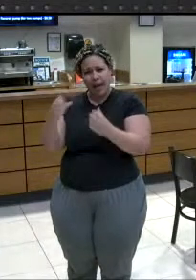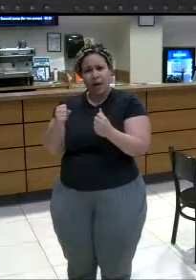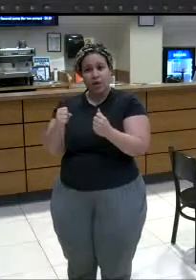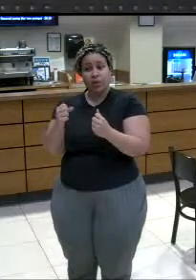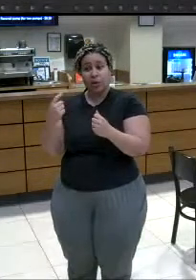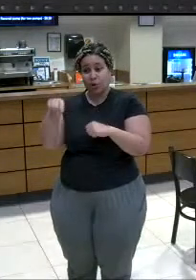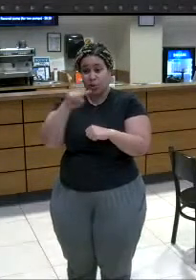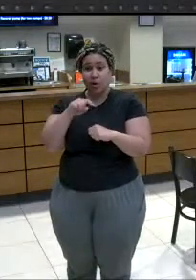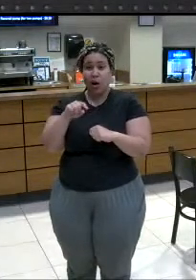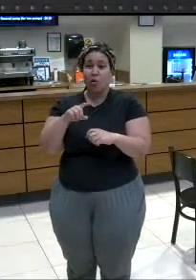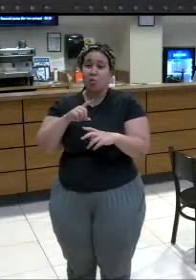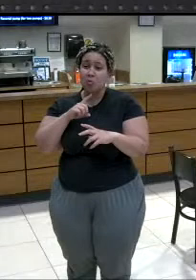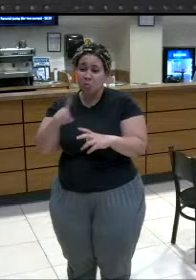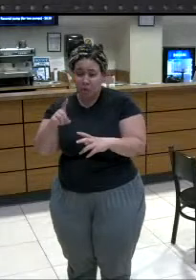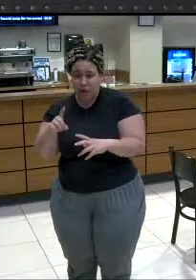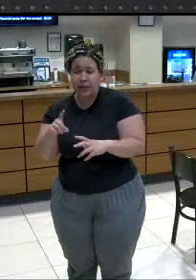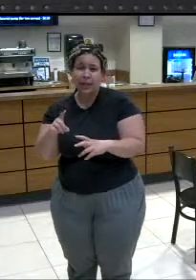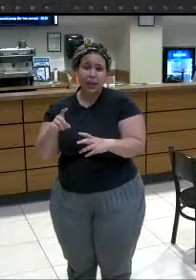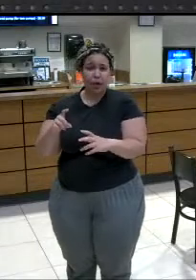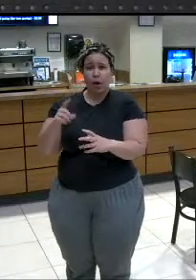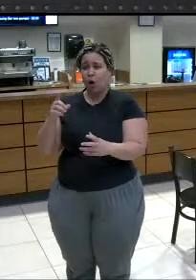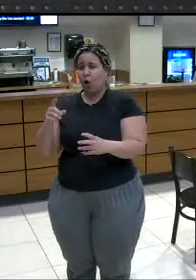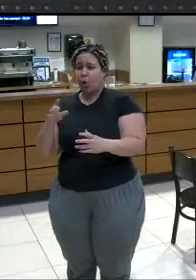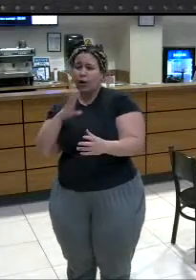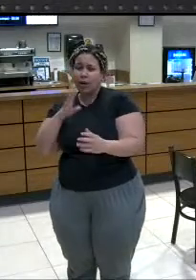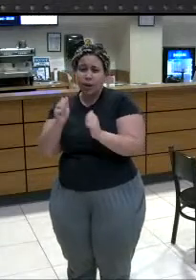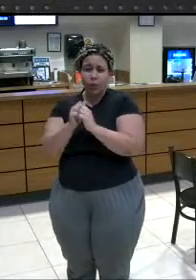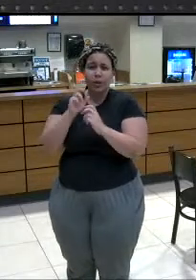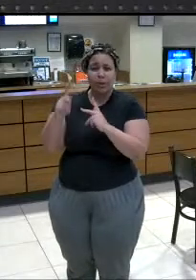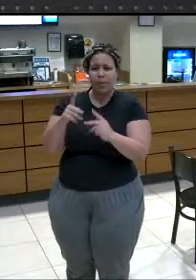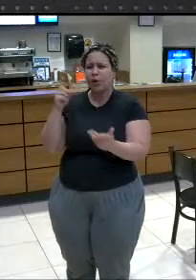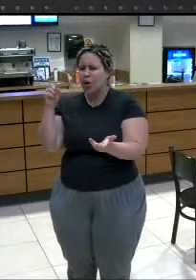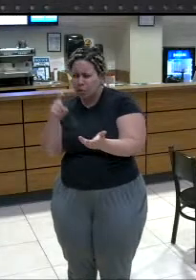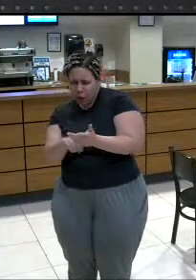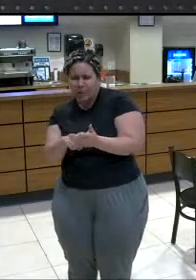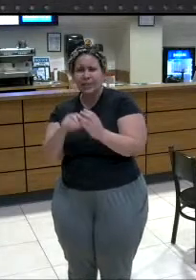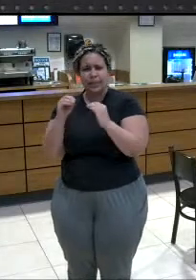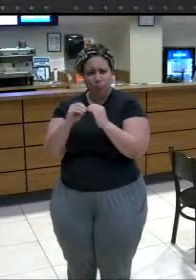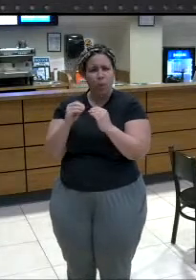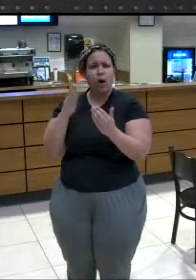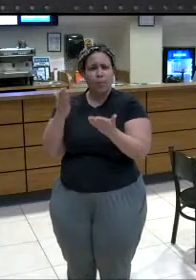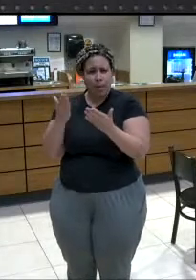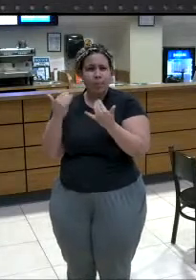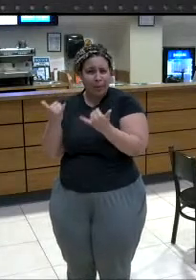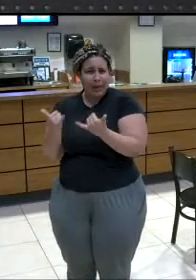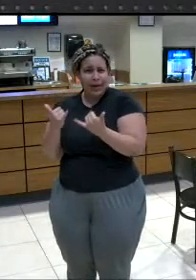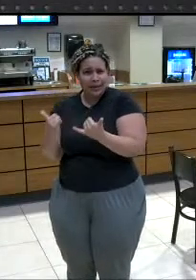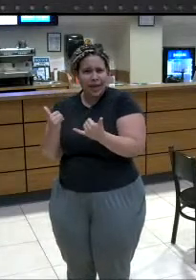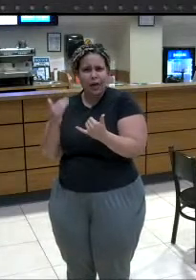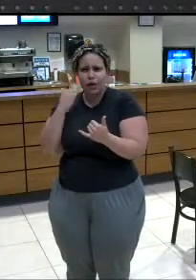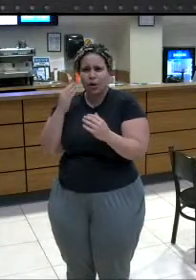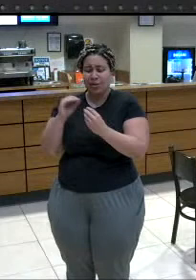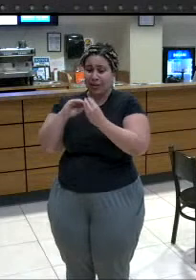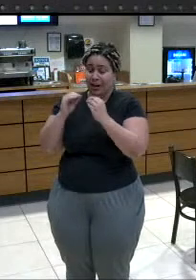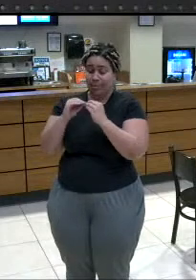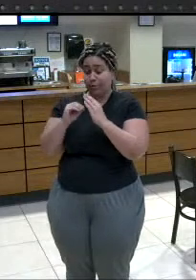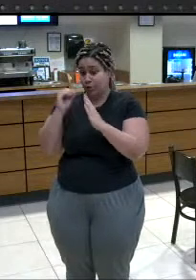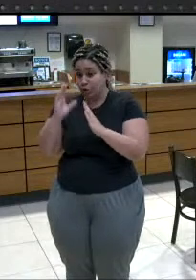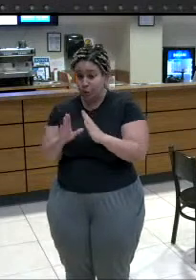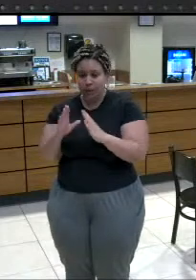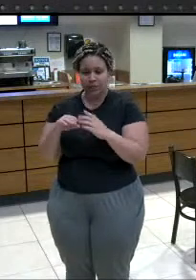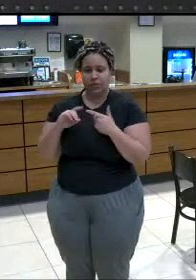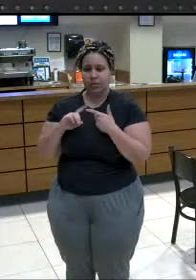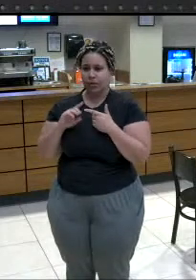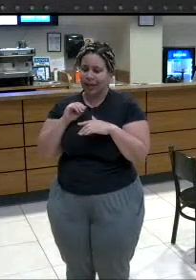everybody. And when you think of the number of schools, the number of students that we have, and like counselors per student